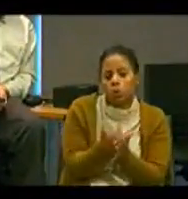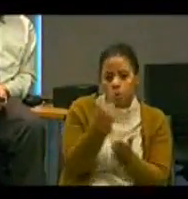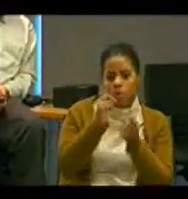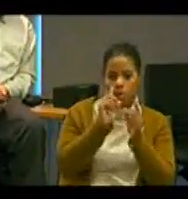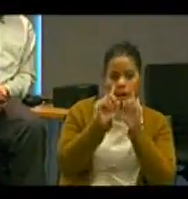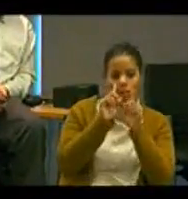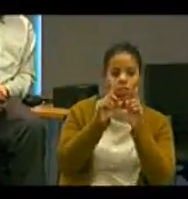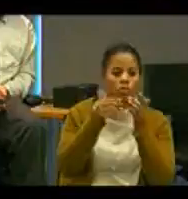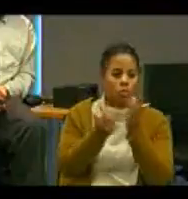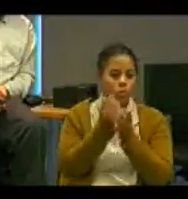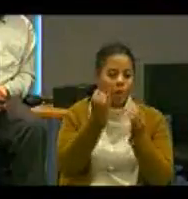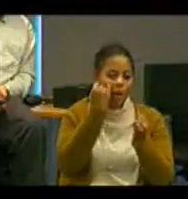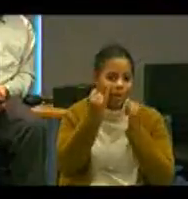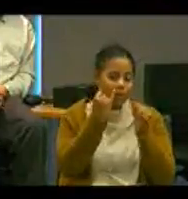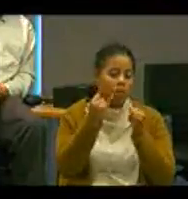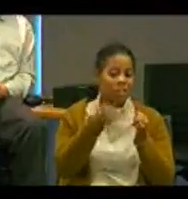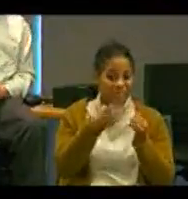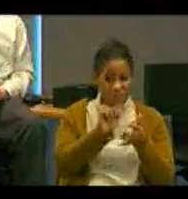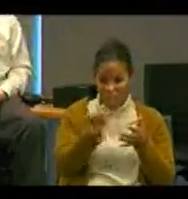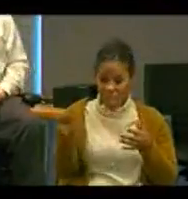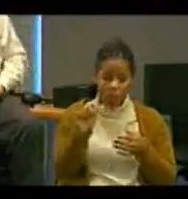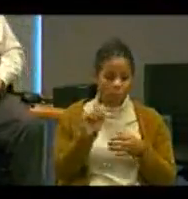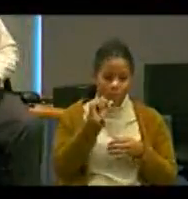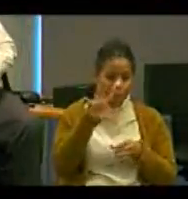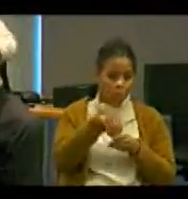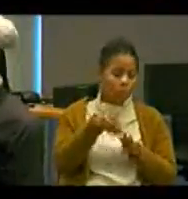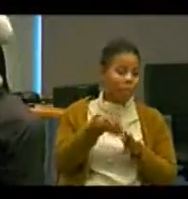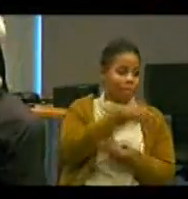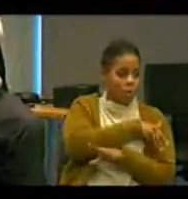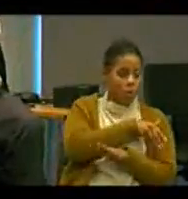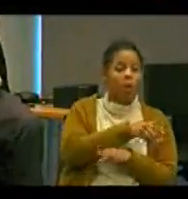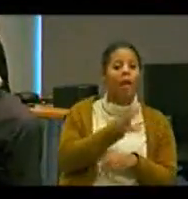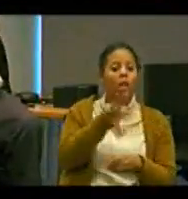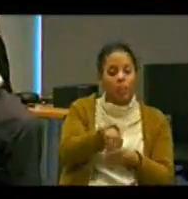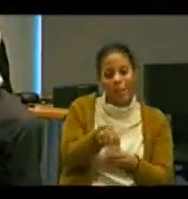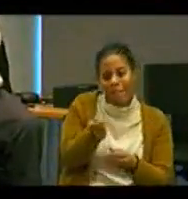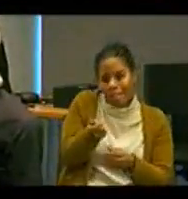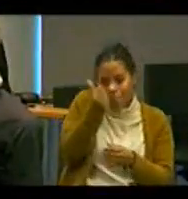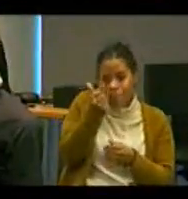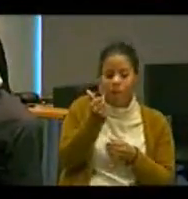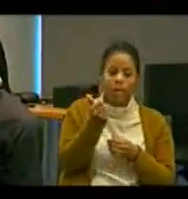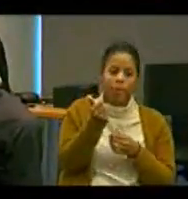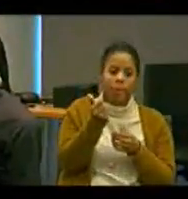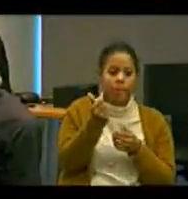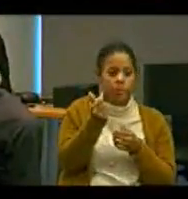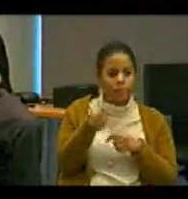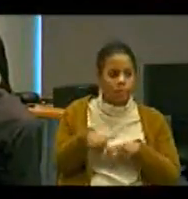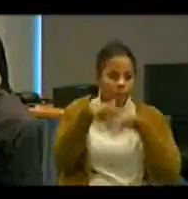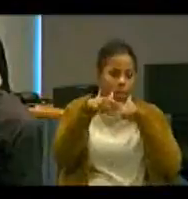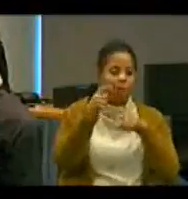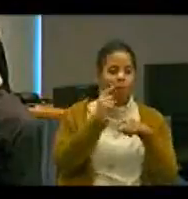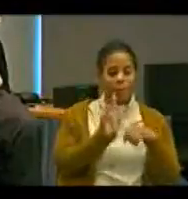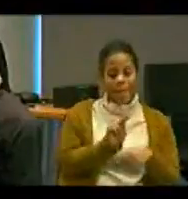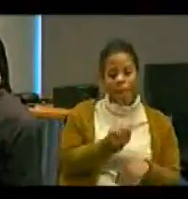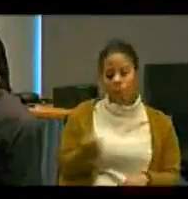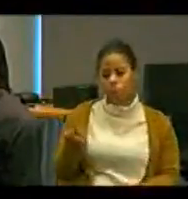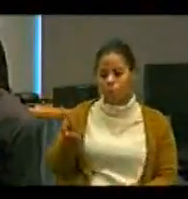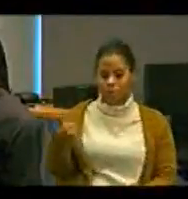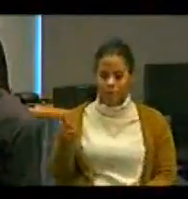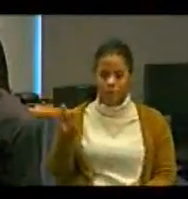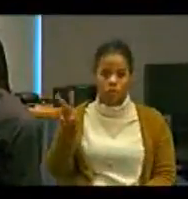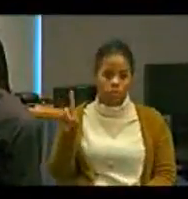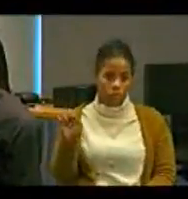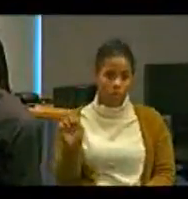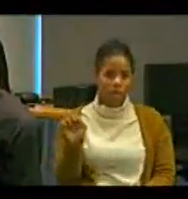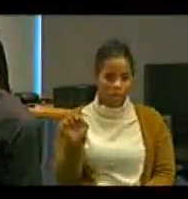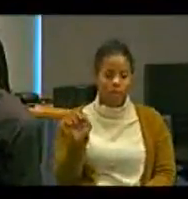in policy changes, including the elimination of suspensions for K through 2, including